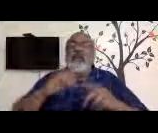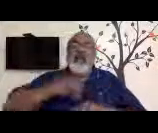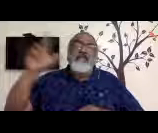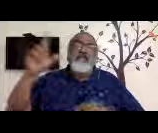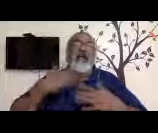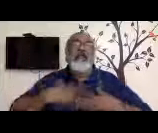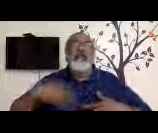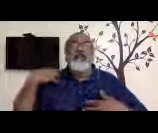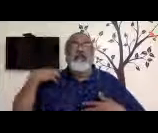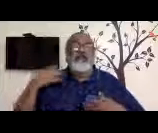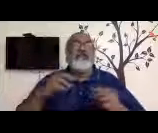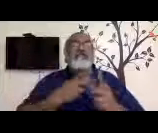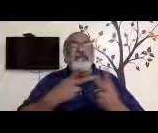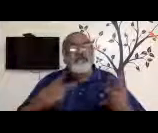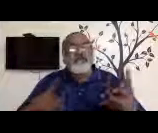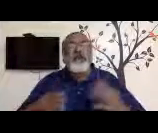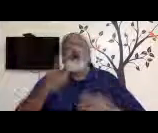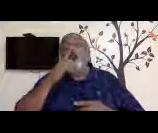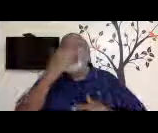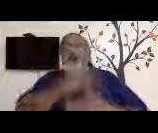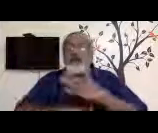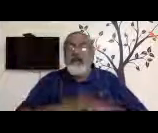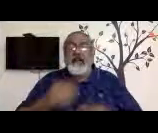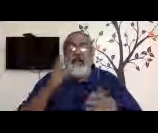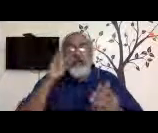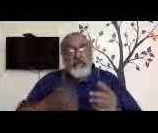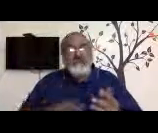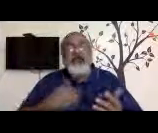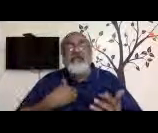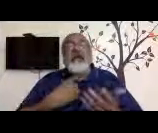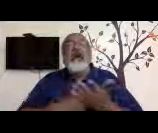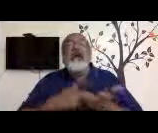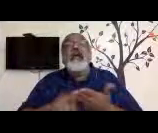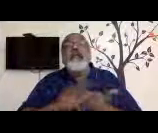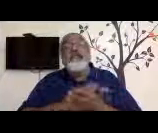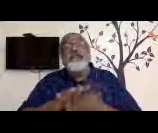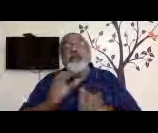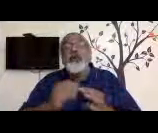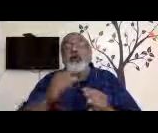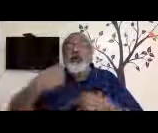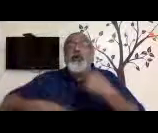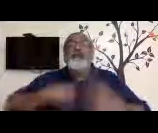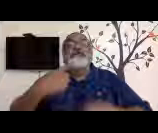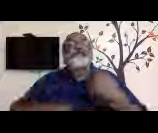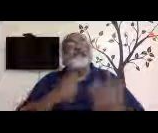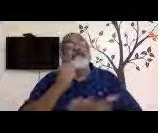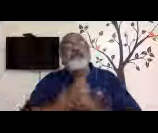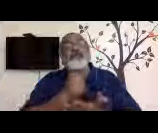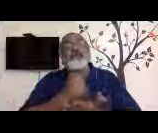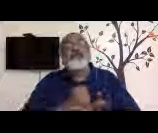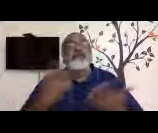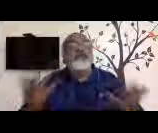whatever, people with disabilities need rehabilitation on a day-to-day basis. So we